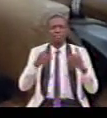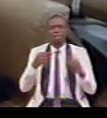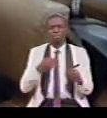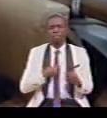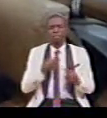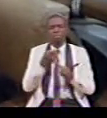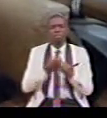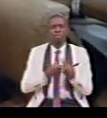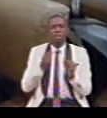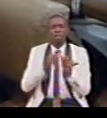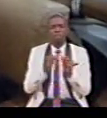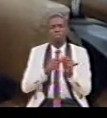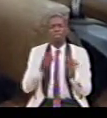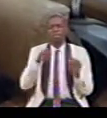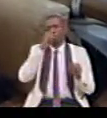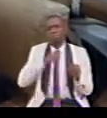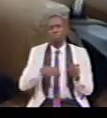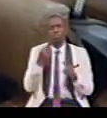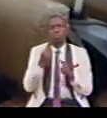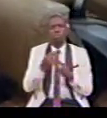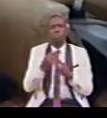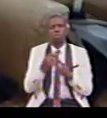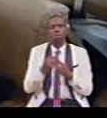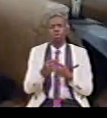walk can you say that again